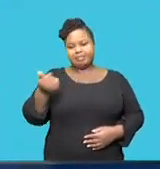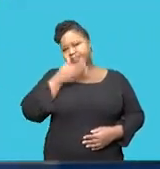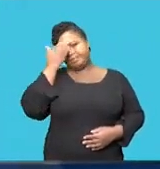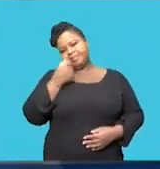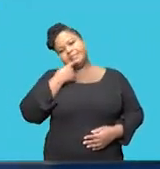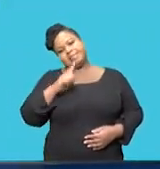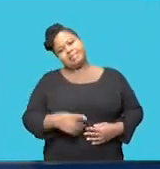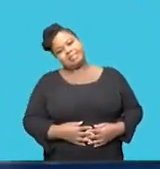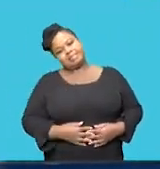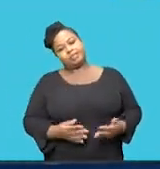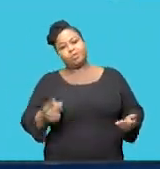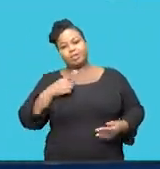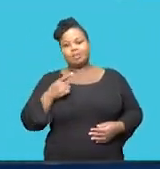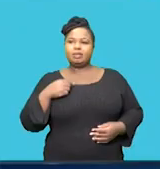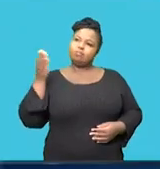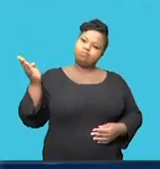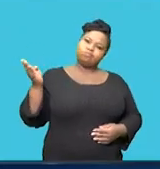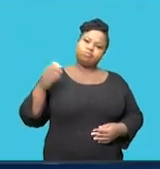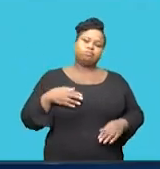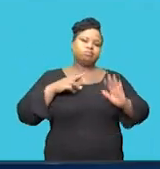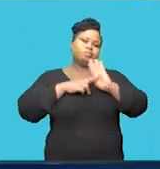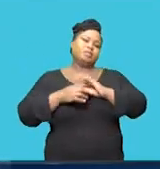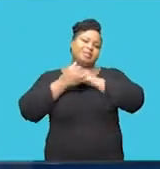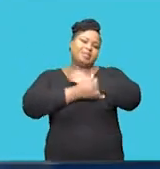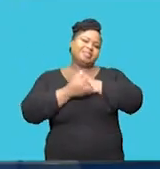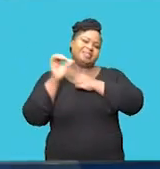I'm speechless.